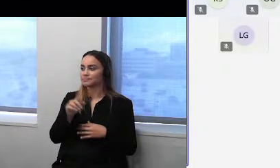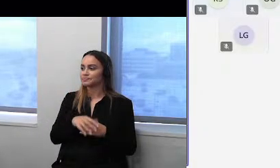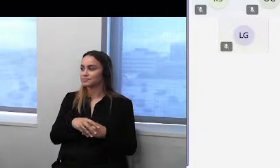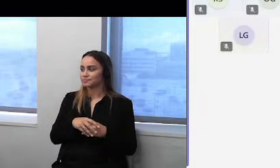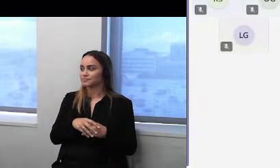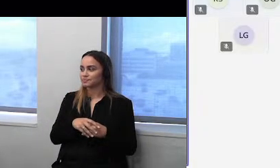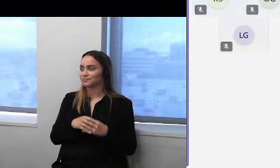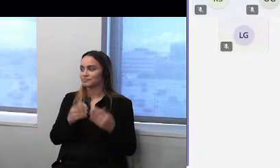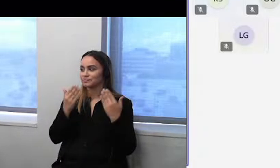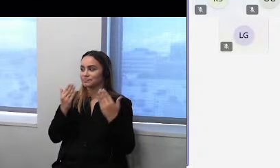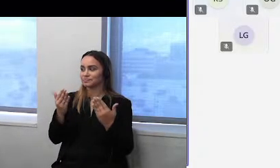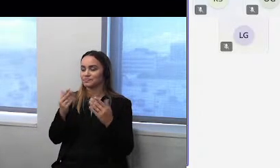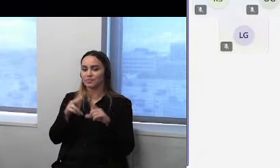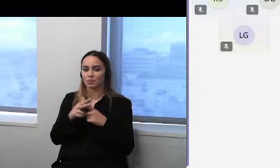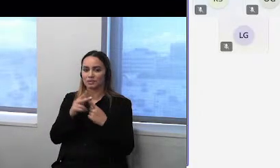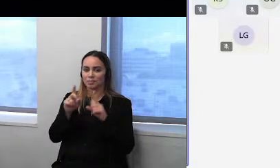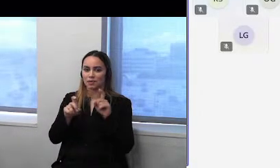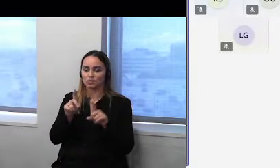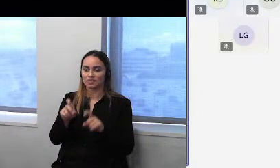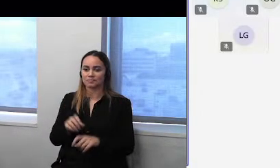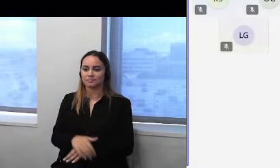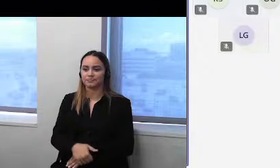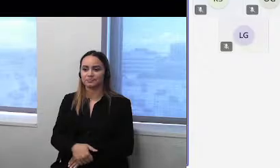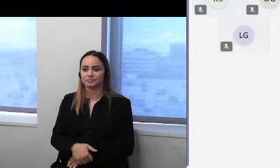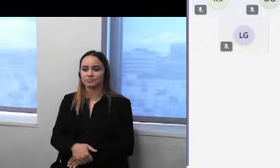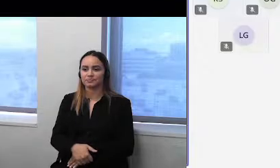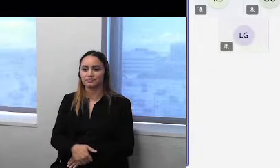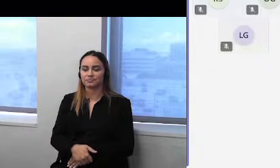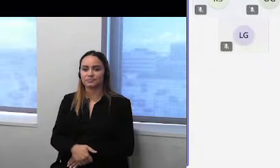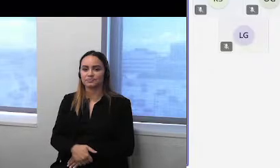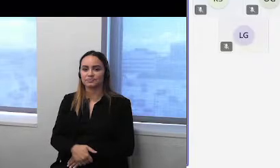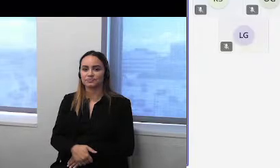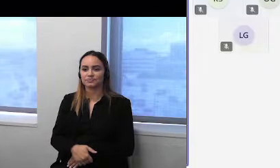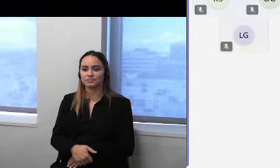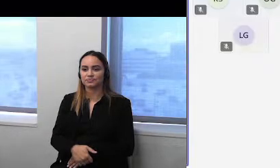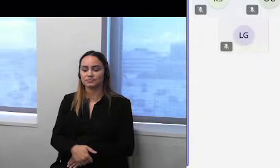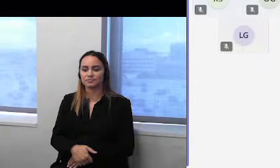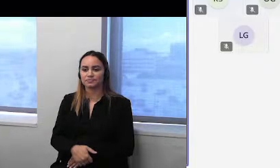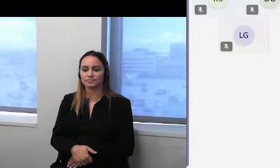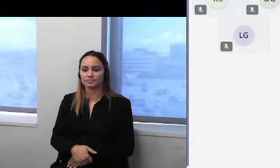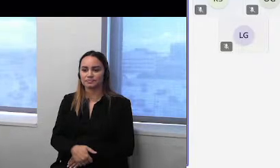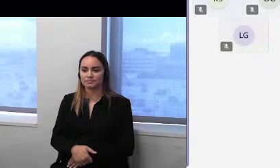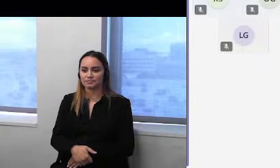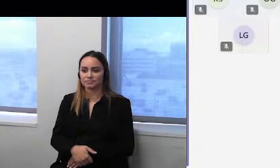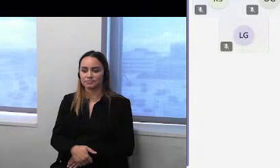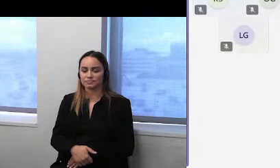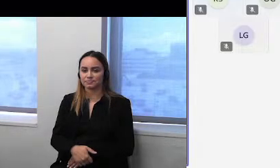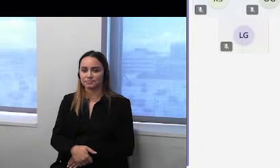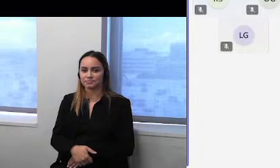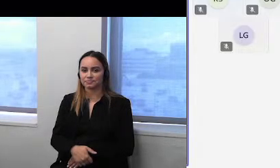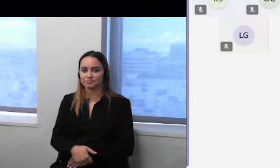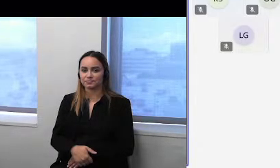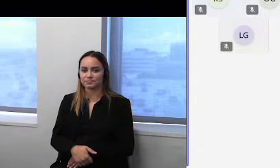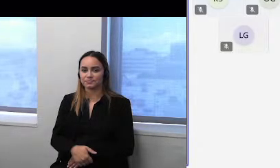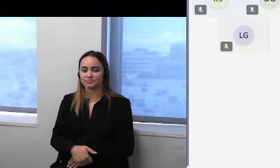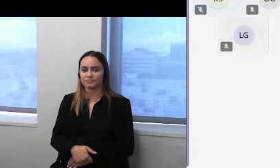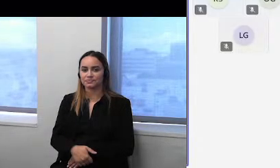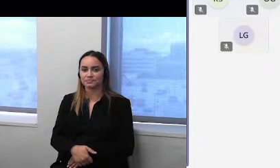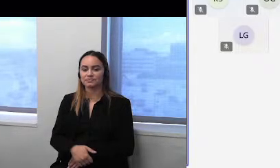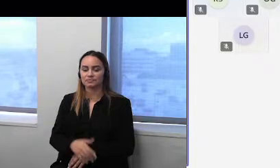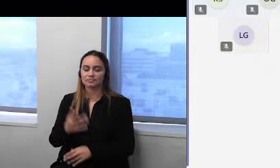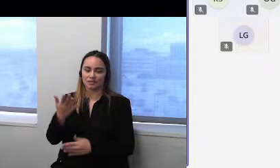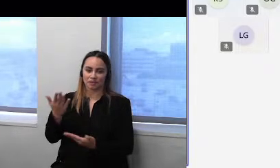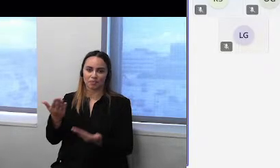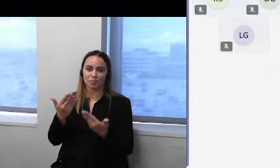let's get the questions going, please. Mr. Gonzalez, it wasn't a substantive answer. Even I could tell that. Mr. Gonzalez, continue,